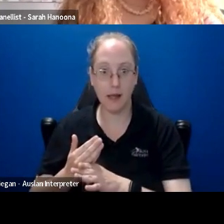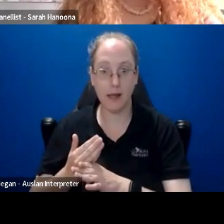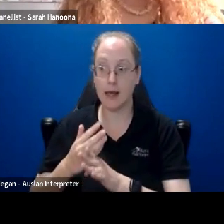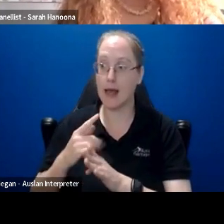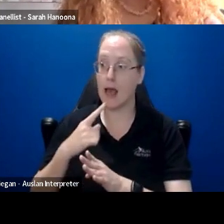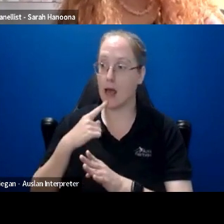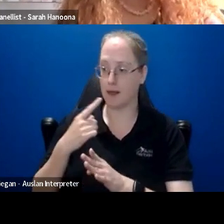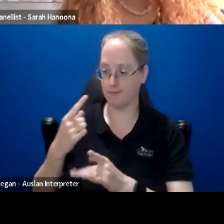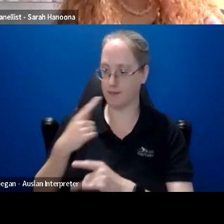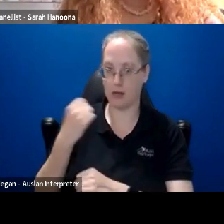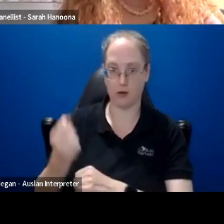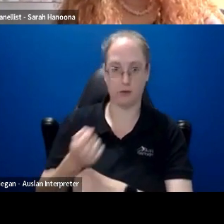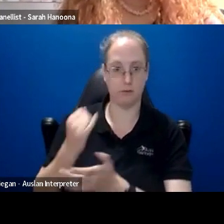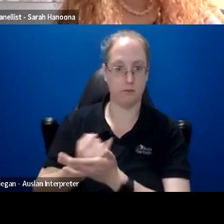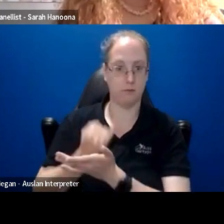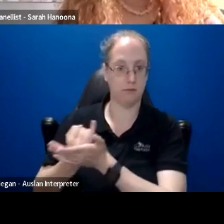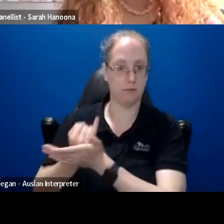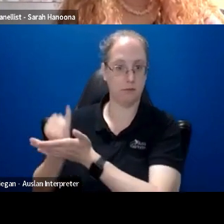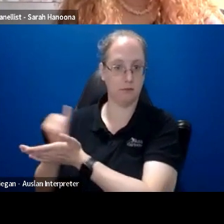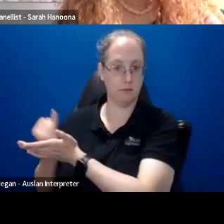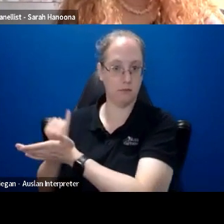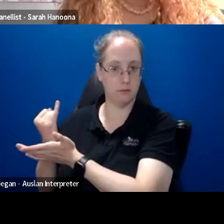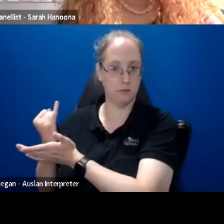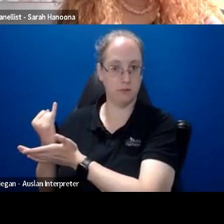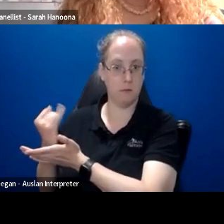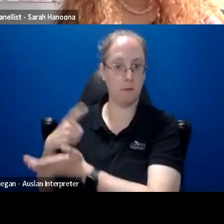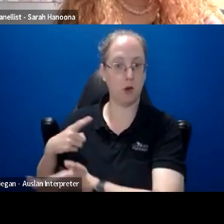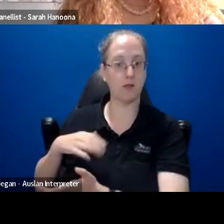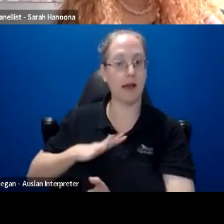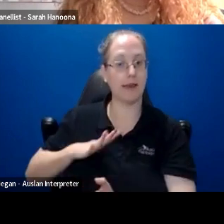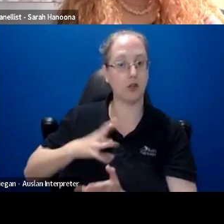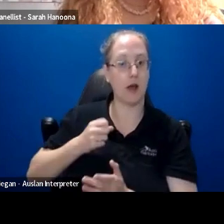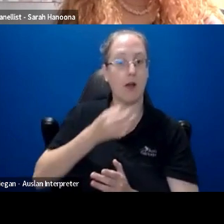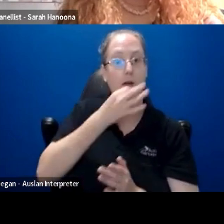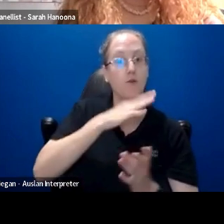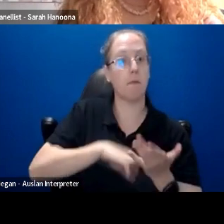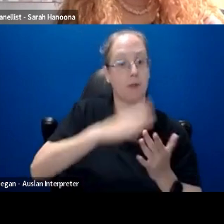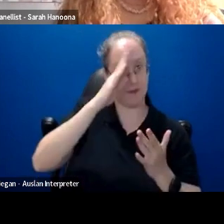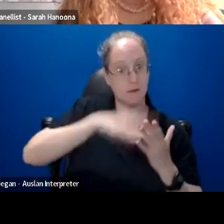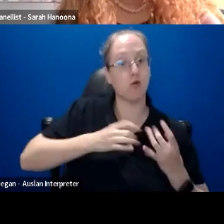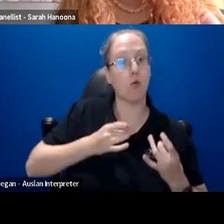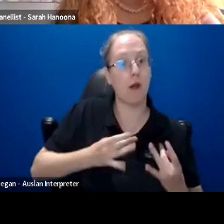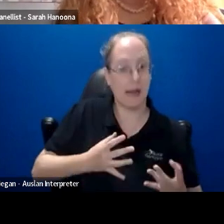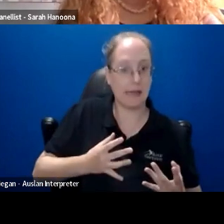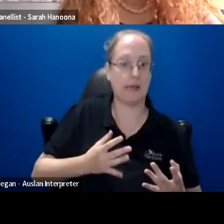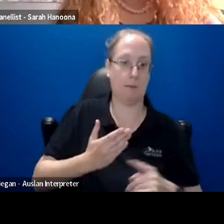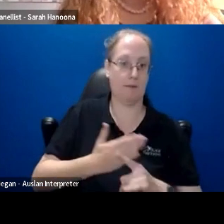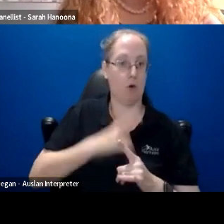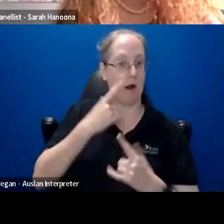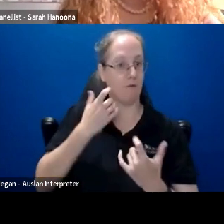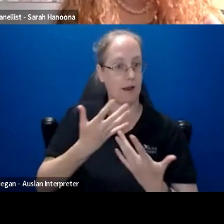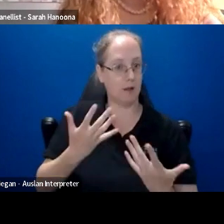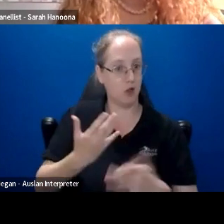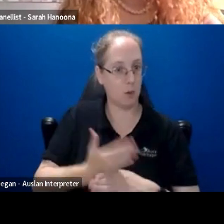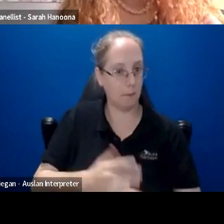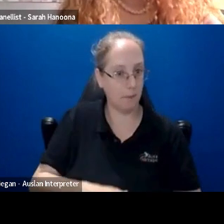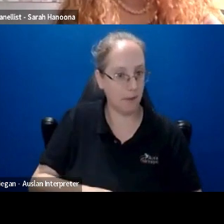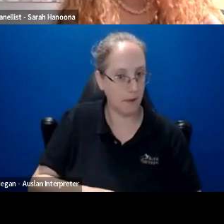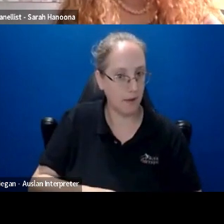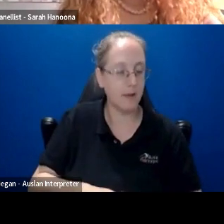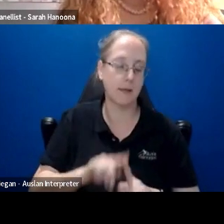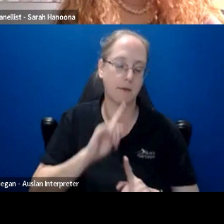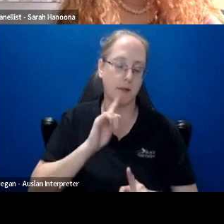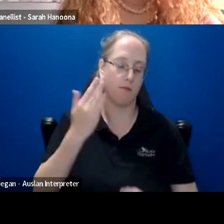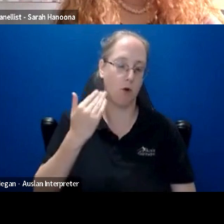can't get a job, and I knew that I had to have, like, you know, at least a few months of experience in anywhere. If I, for example, like I said before,